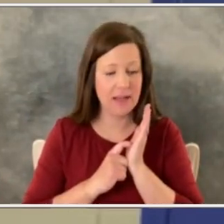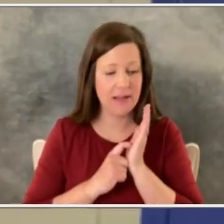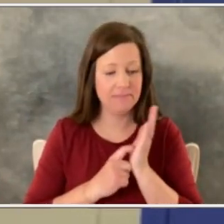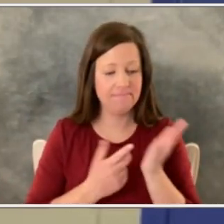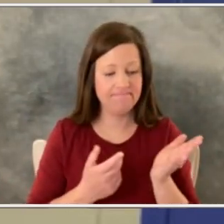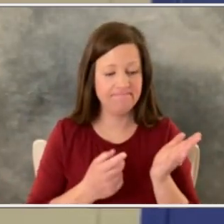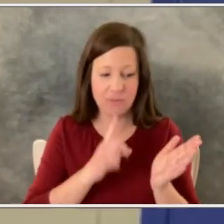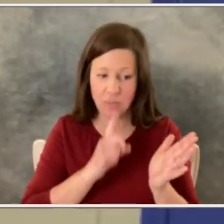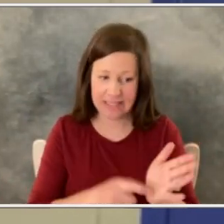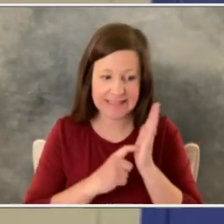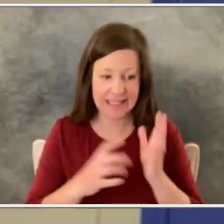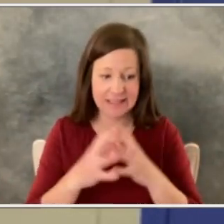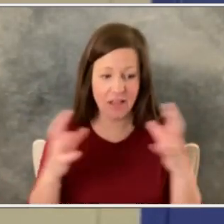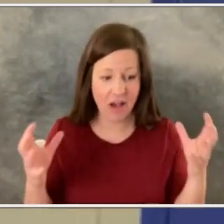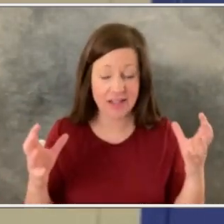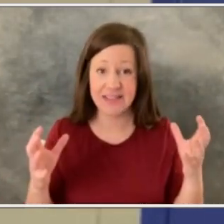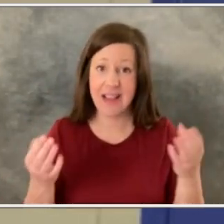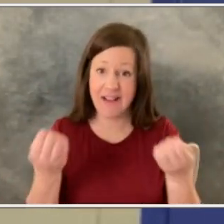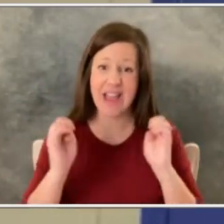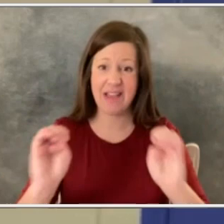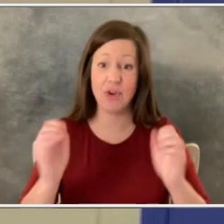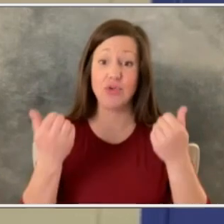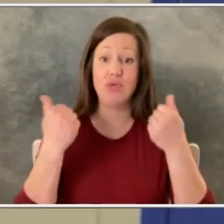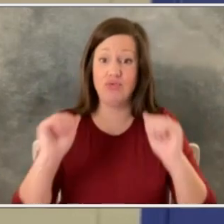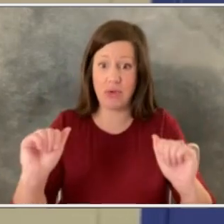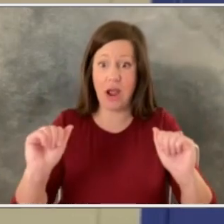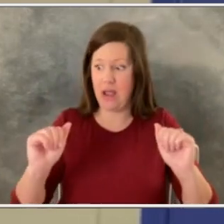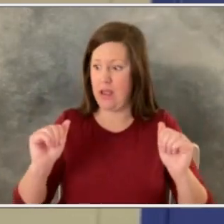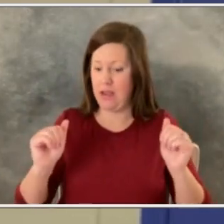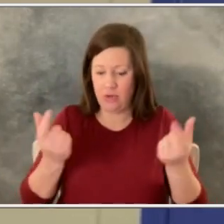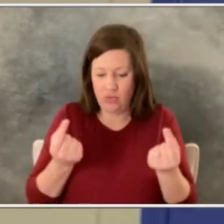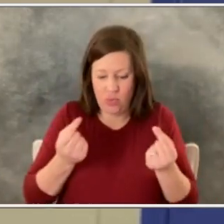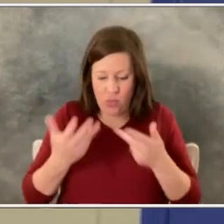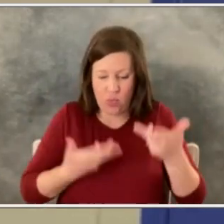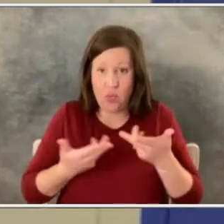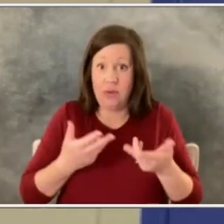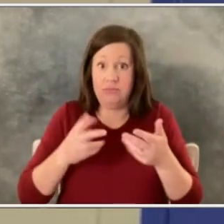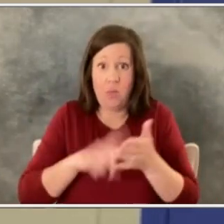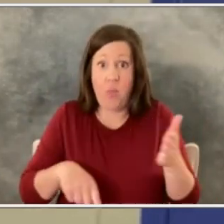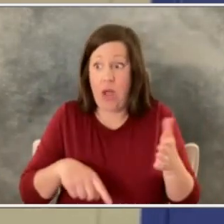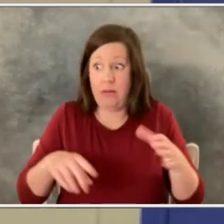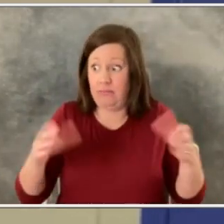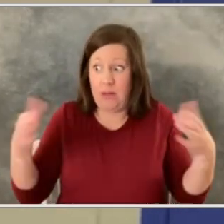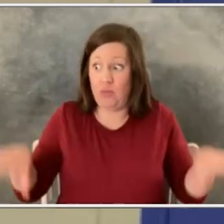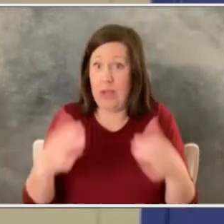a lot of effort to be where I'm at right now. I'm comfortable, I'm